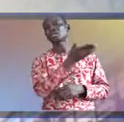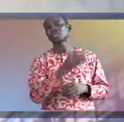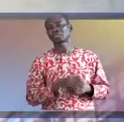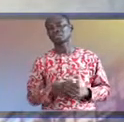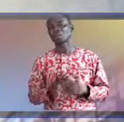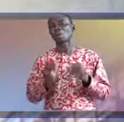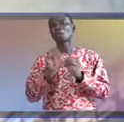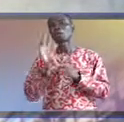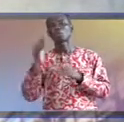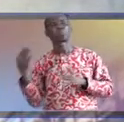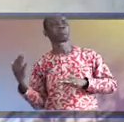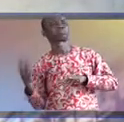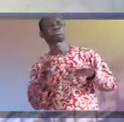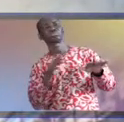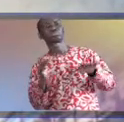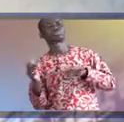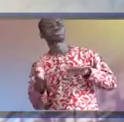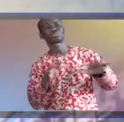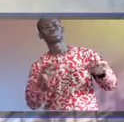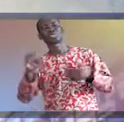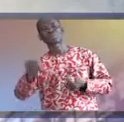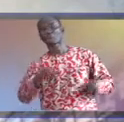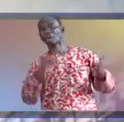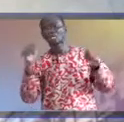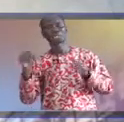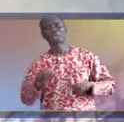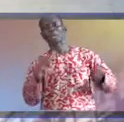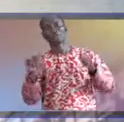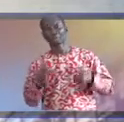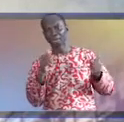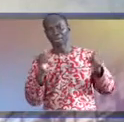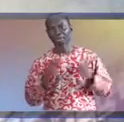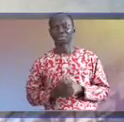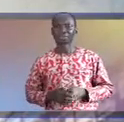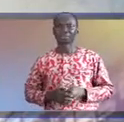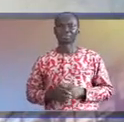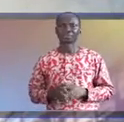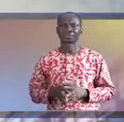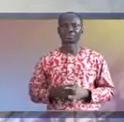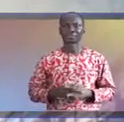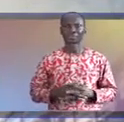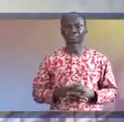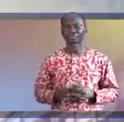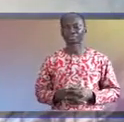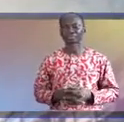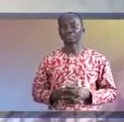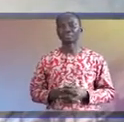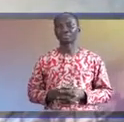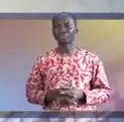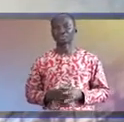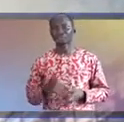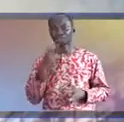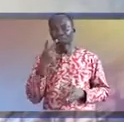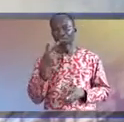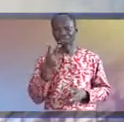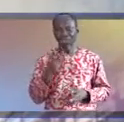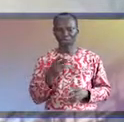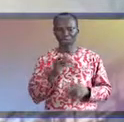came and was or were baptized. So we see that in support of John's